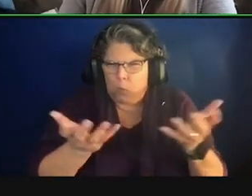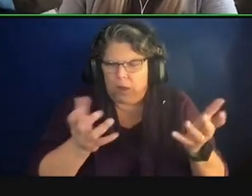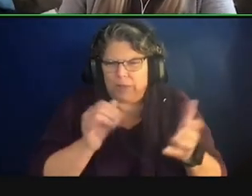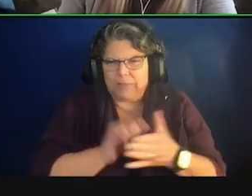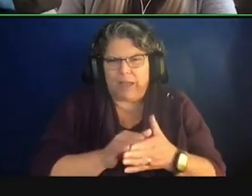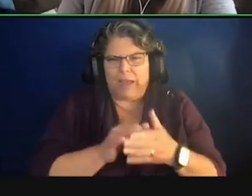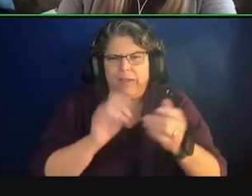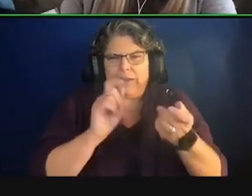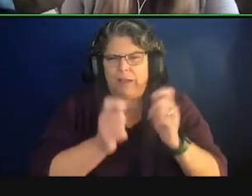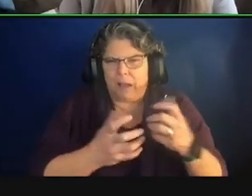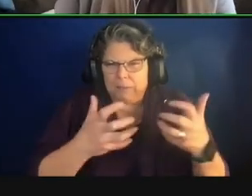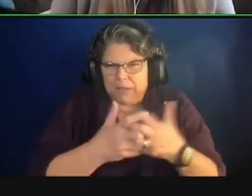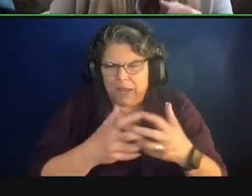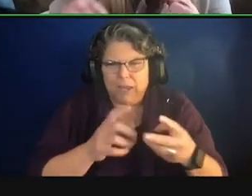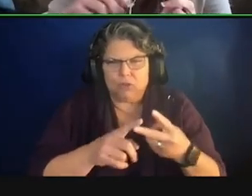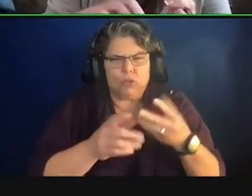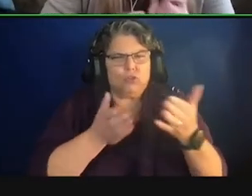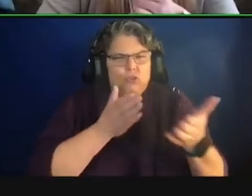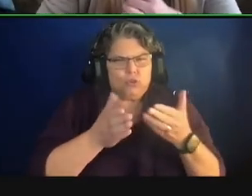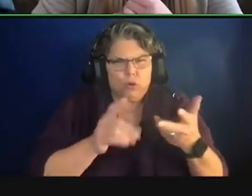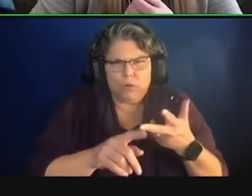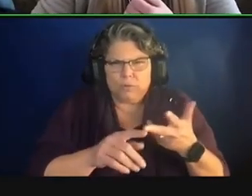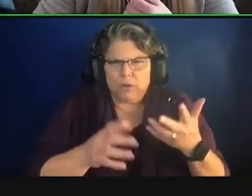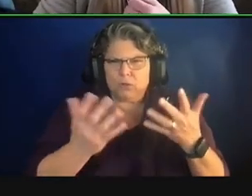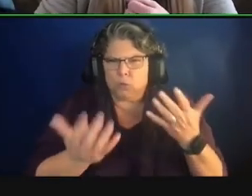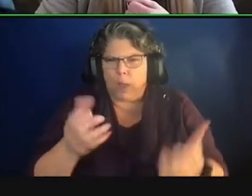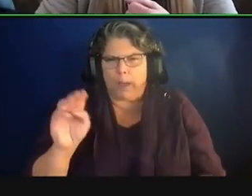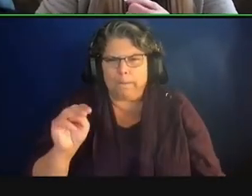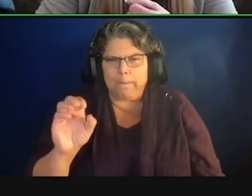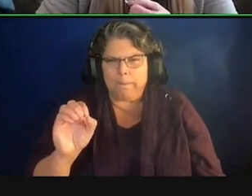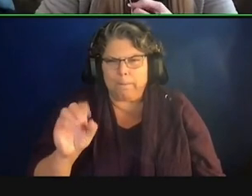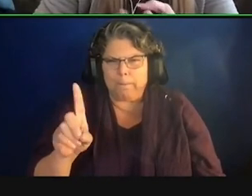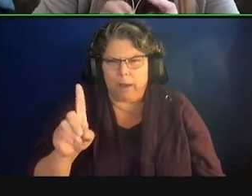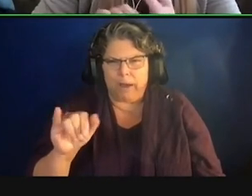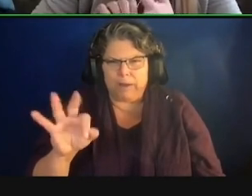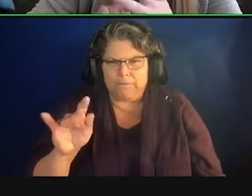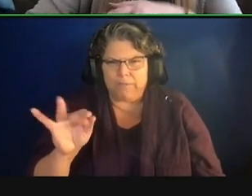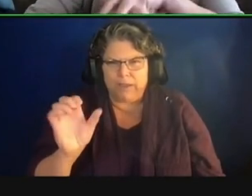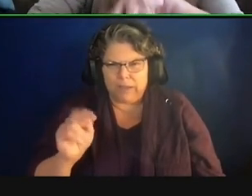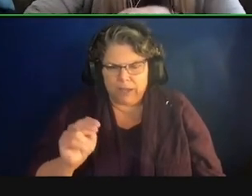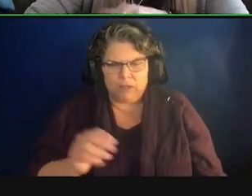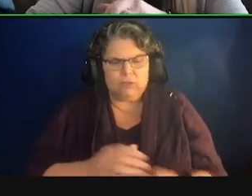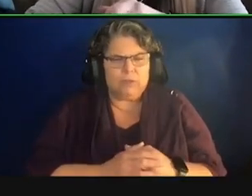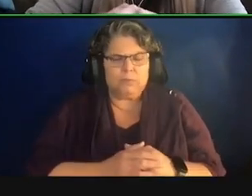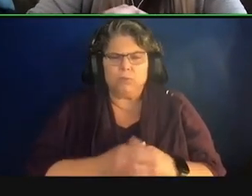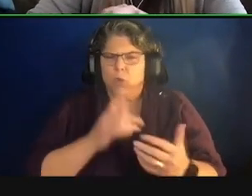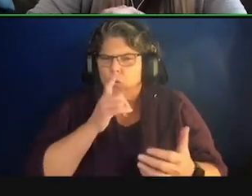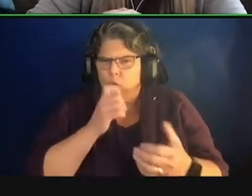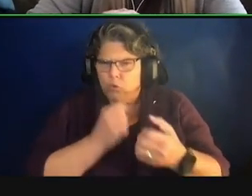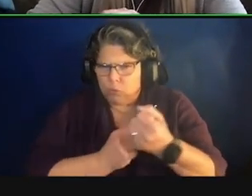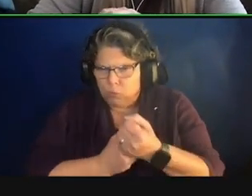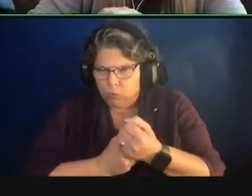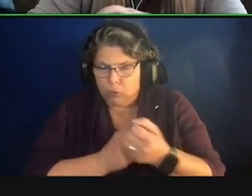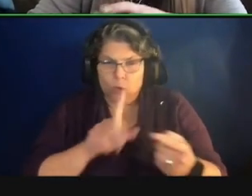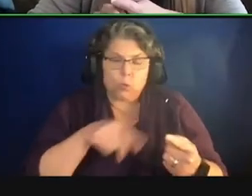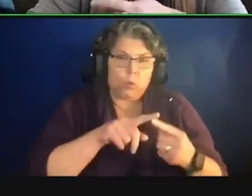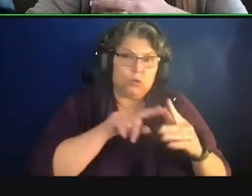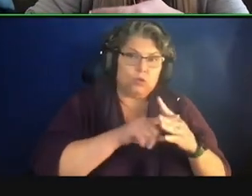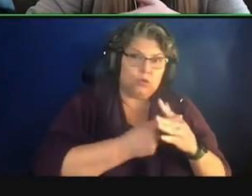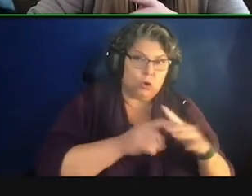the modification, who it is meant to support, the start and end date,